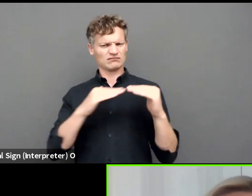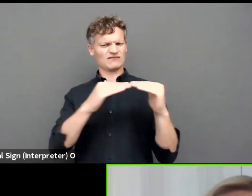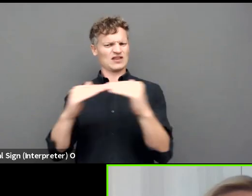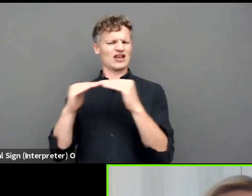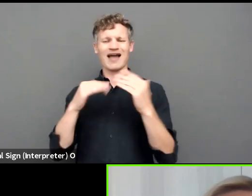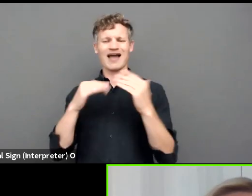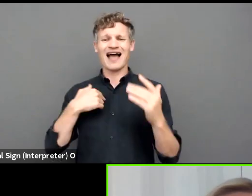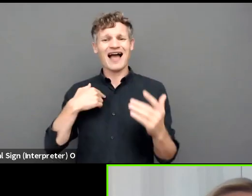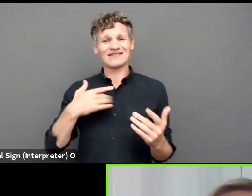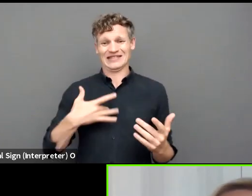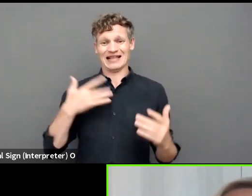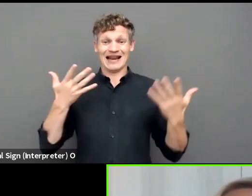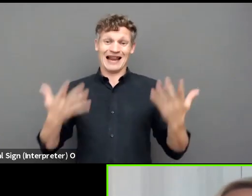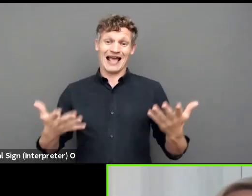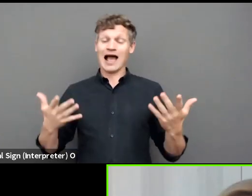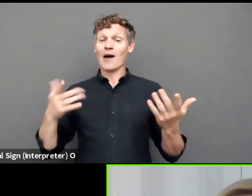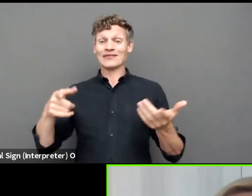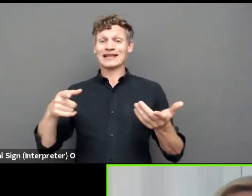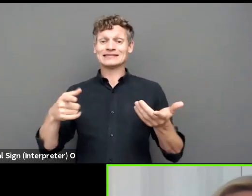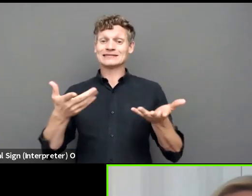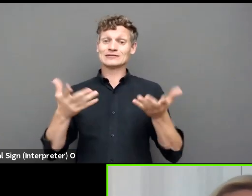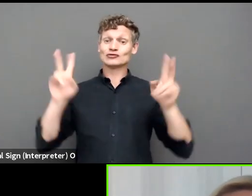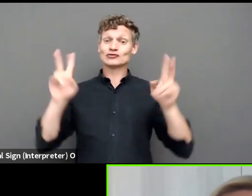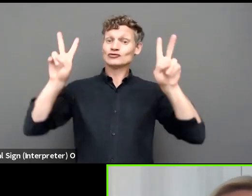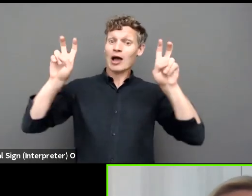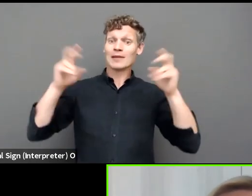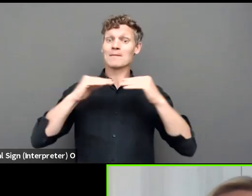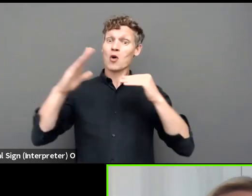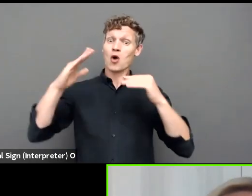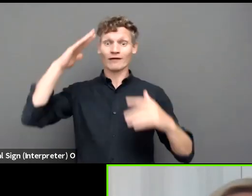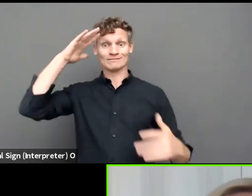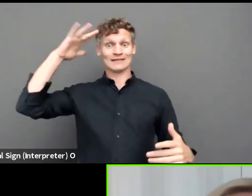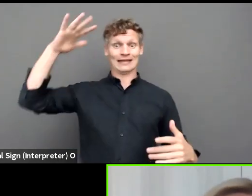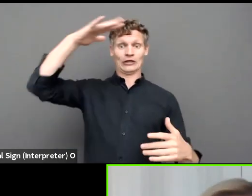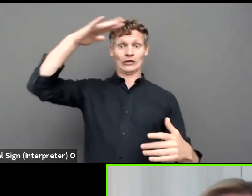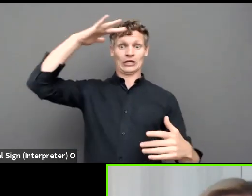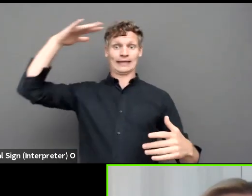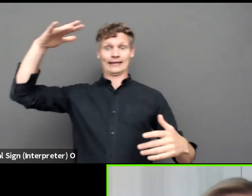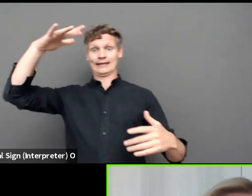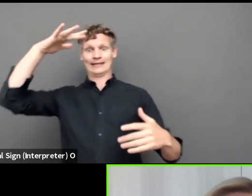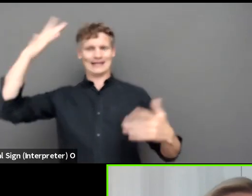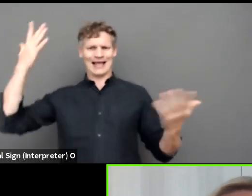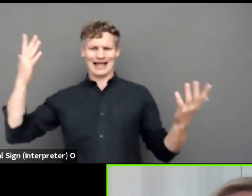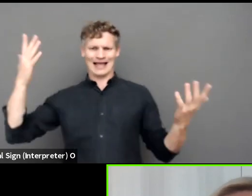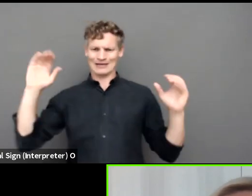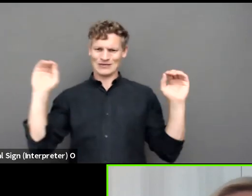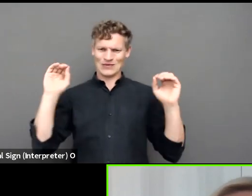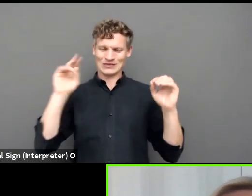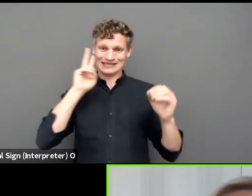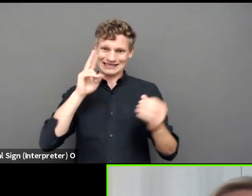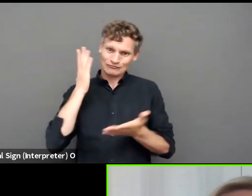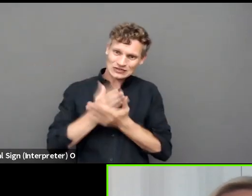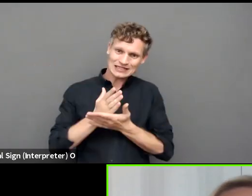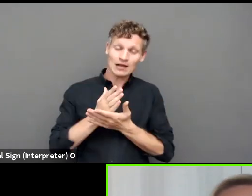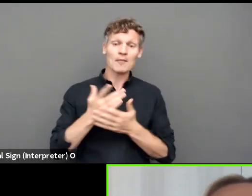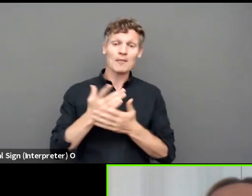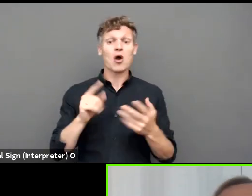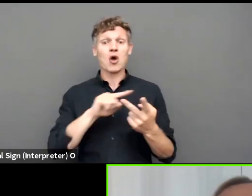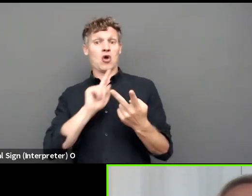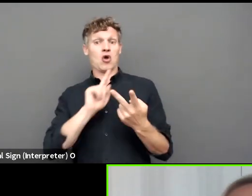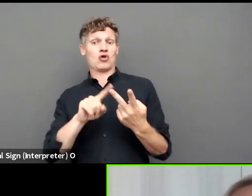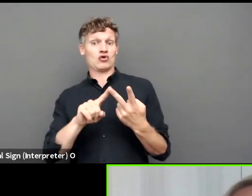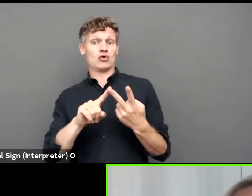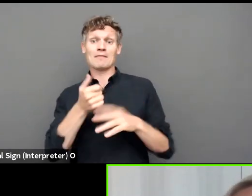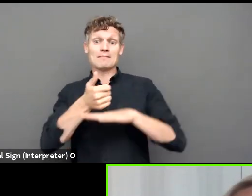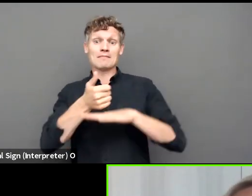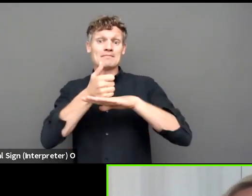enough to reach the heart. So then my other strategy, and it's actually based on research, and you know, how do people, when are